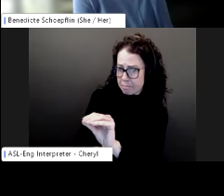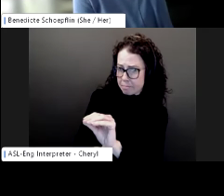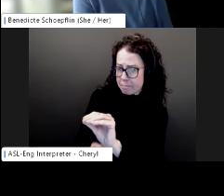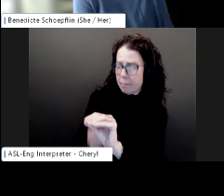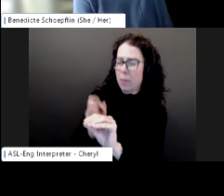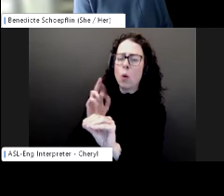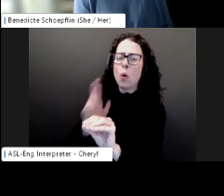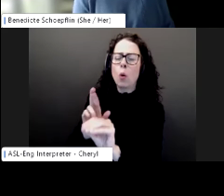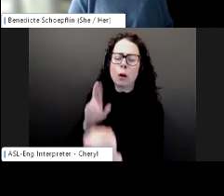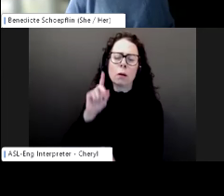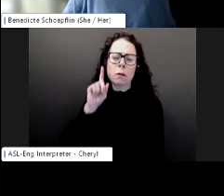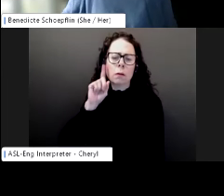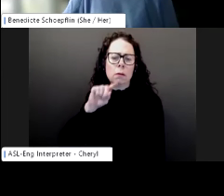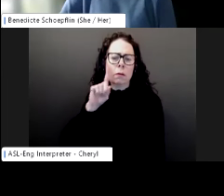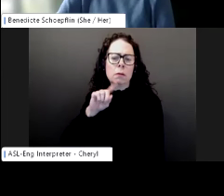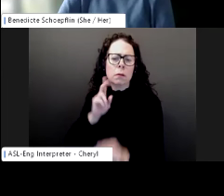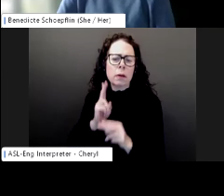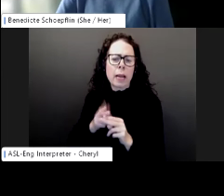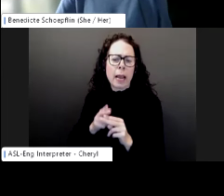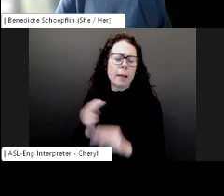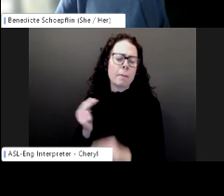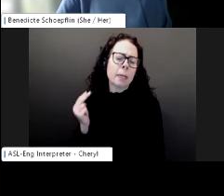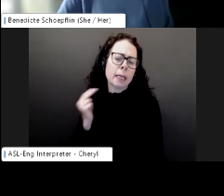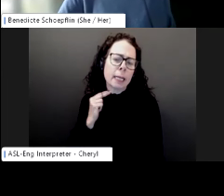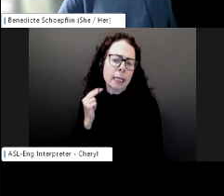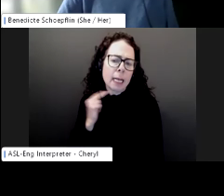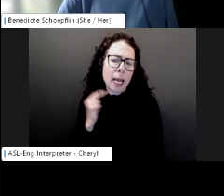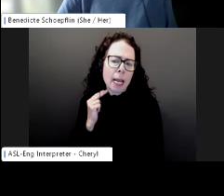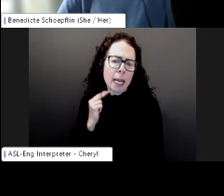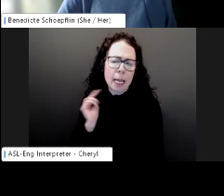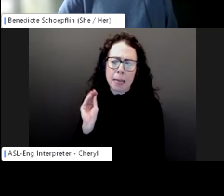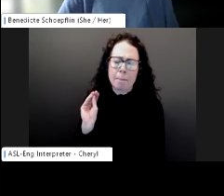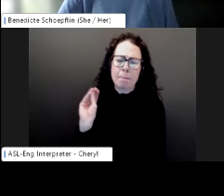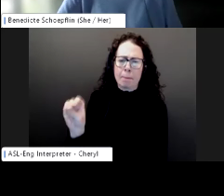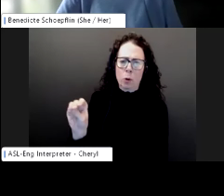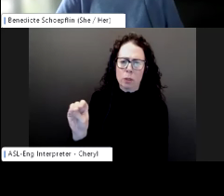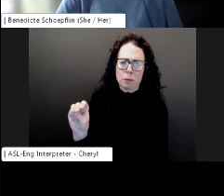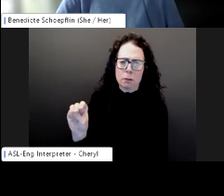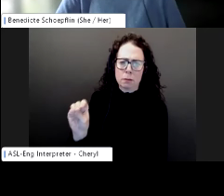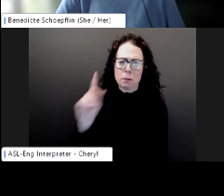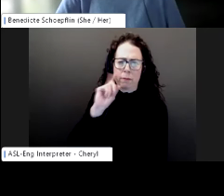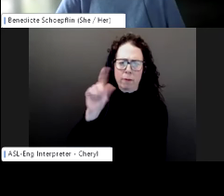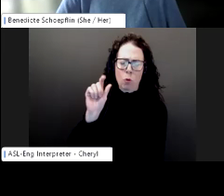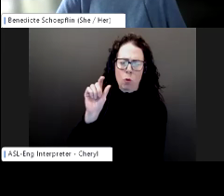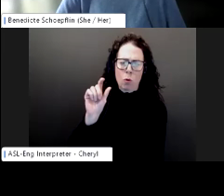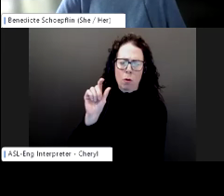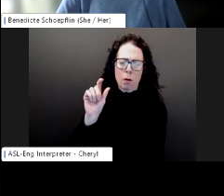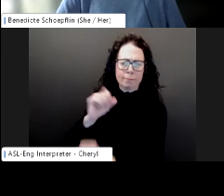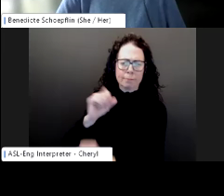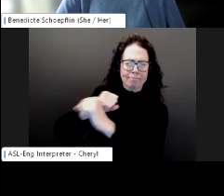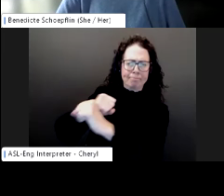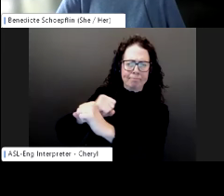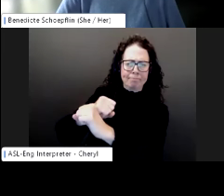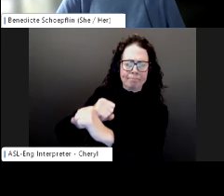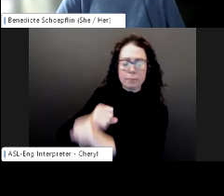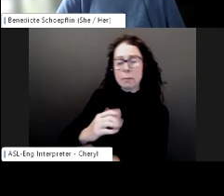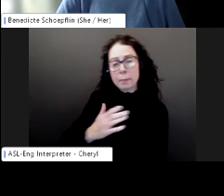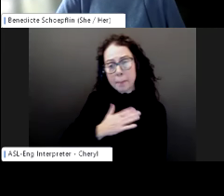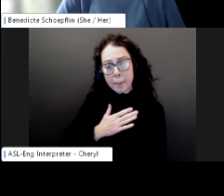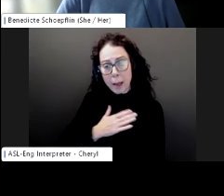fake name, a pseudonym, a nickname. And in many cases, I prefer to make my requests or